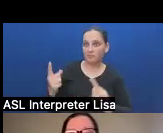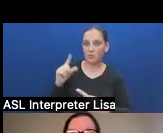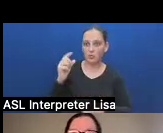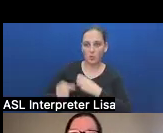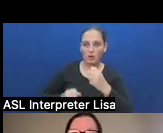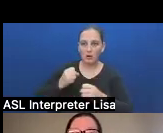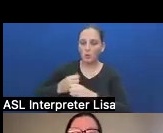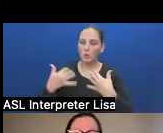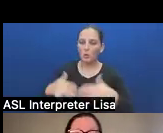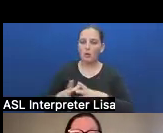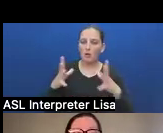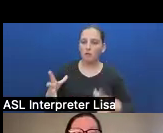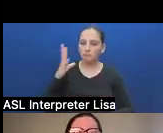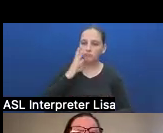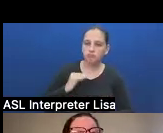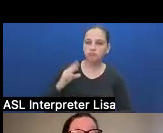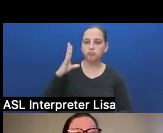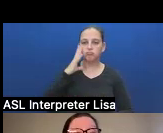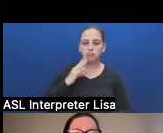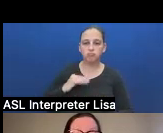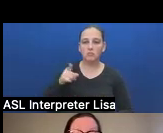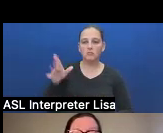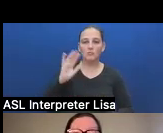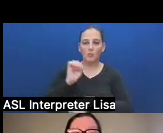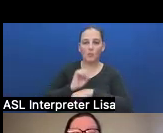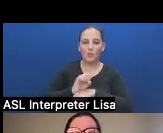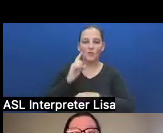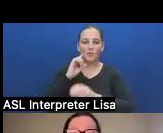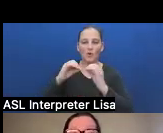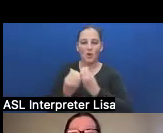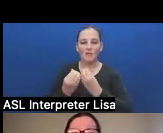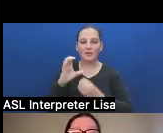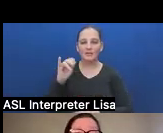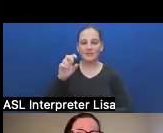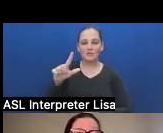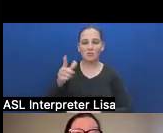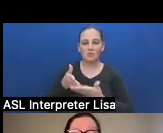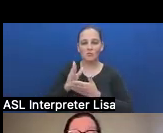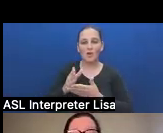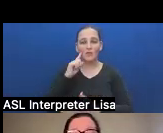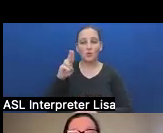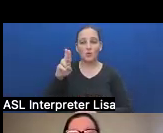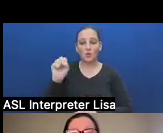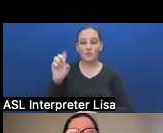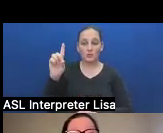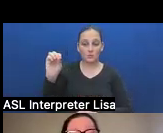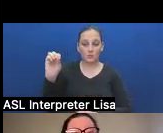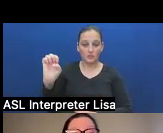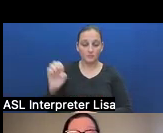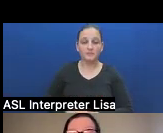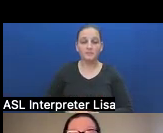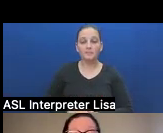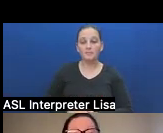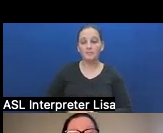invaluable experience from her tenure at the Office for Civil Rights in the U.S. Department of Education. Judy